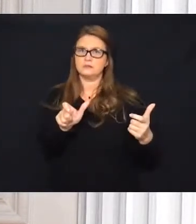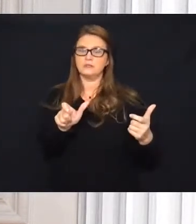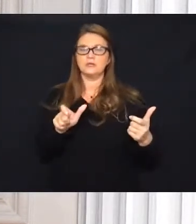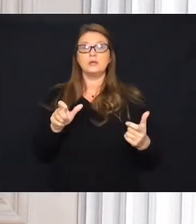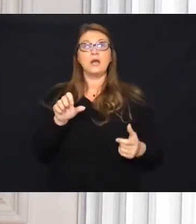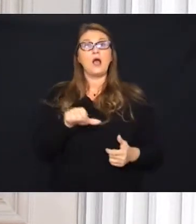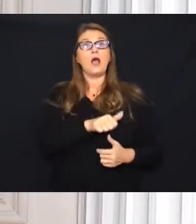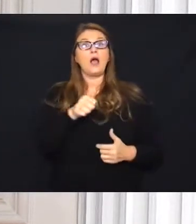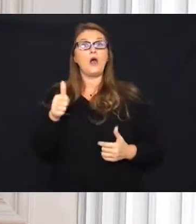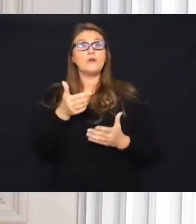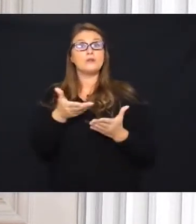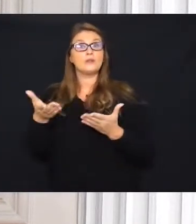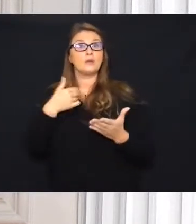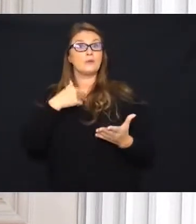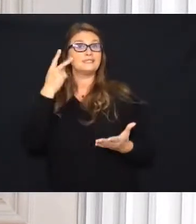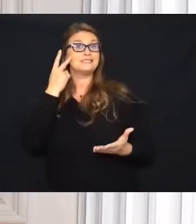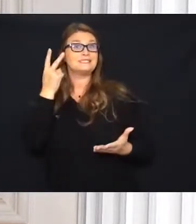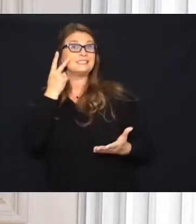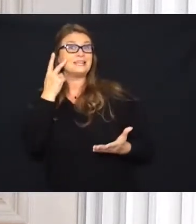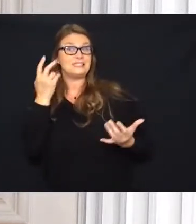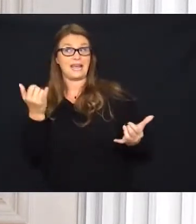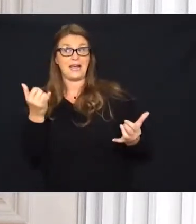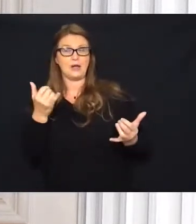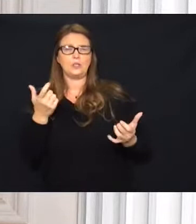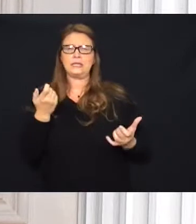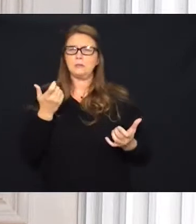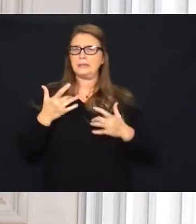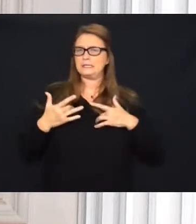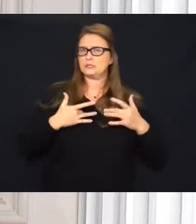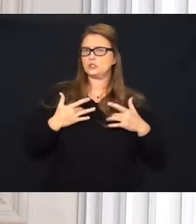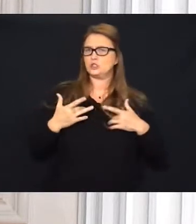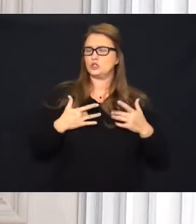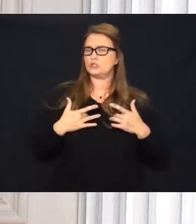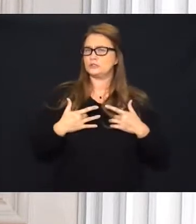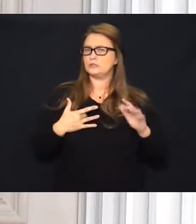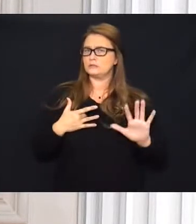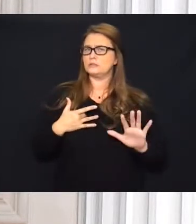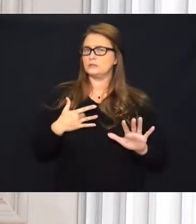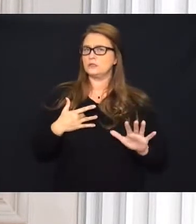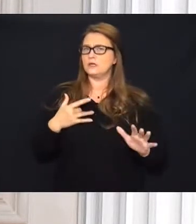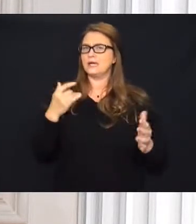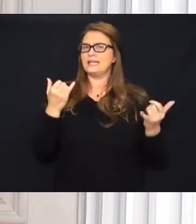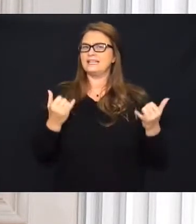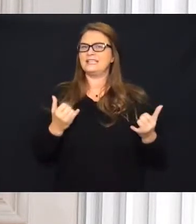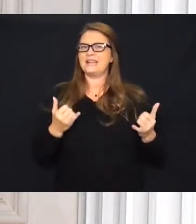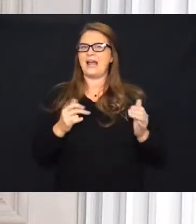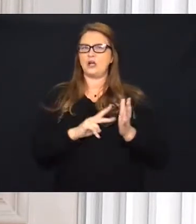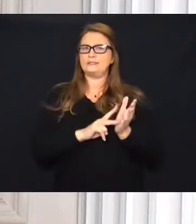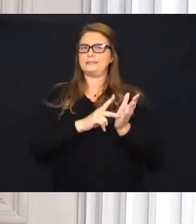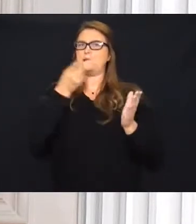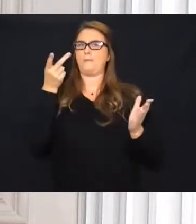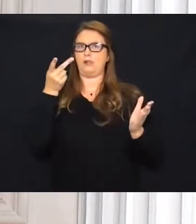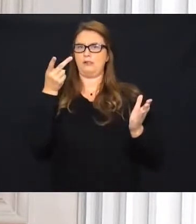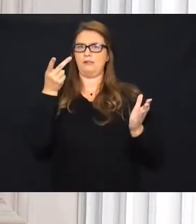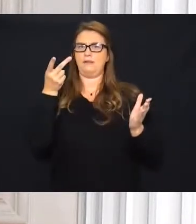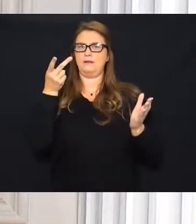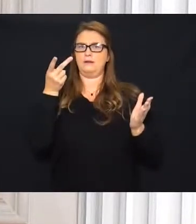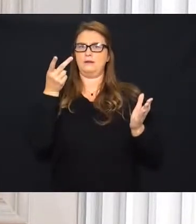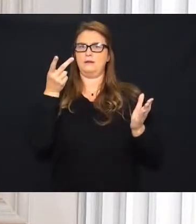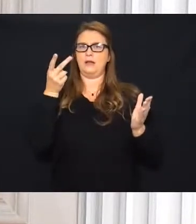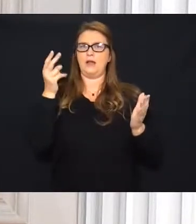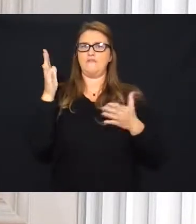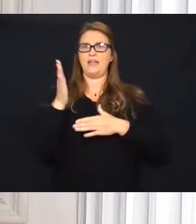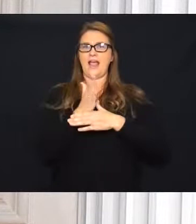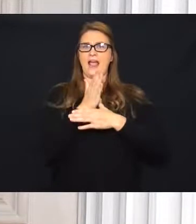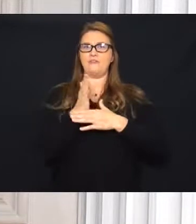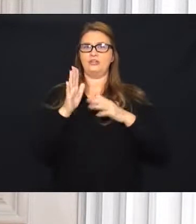to see, which is of concern, and the governor alluded to this, but we have seen a doubling of the average